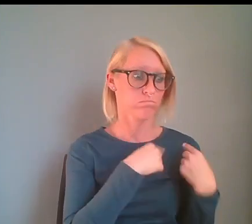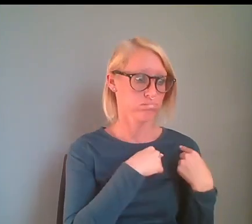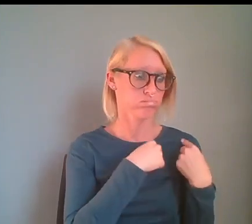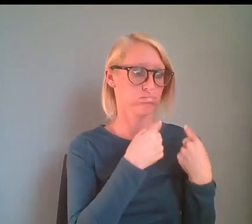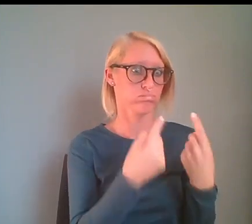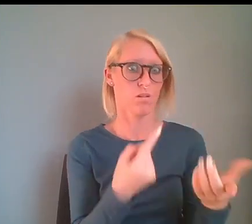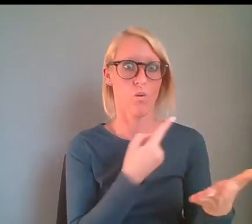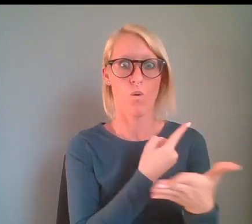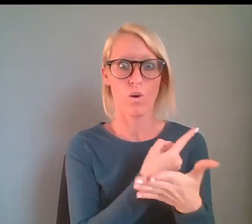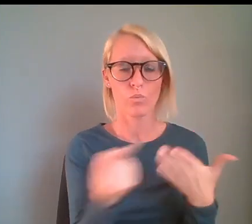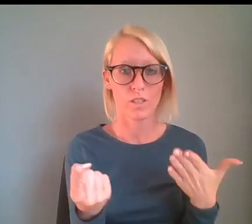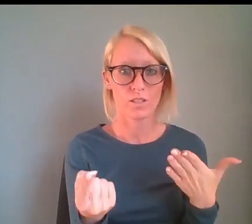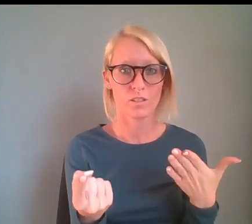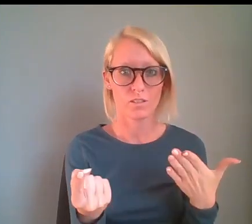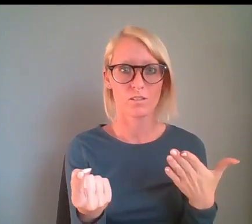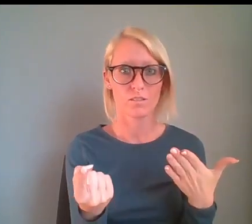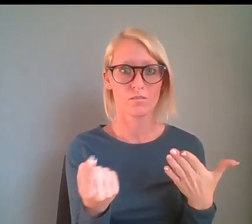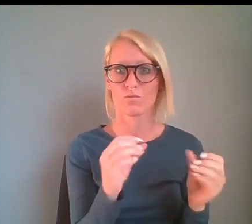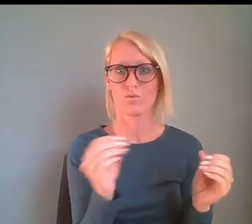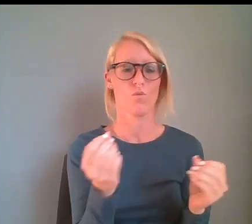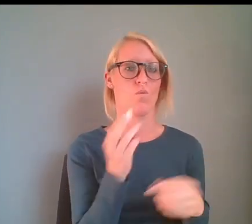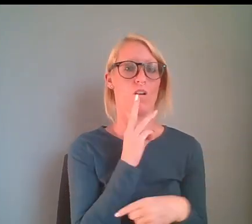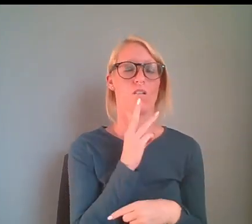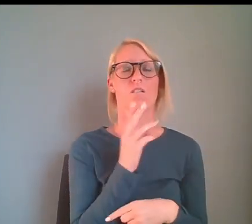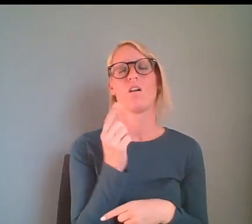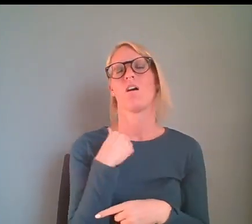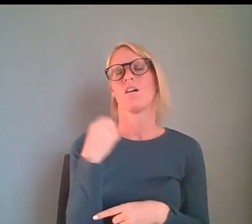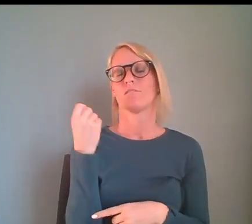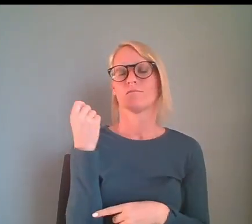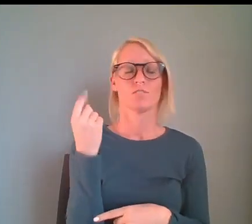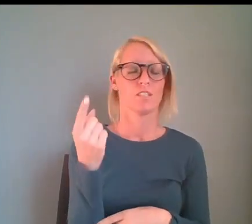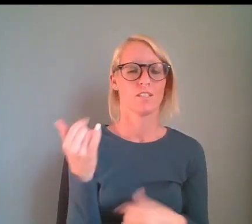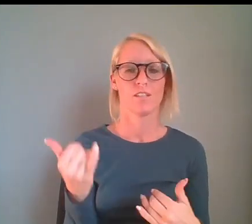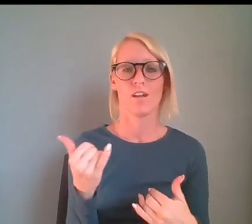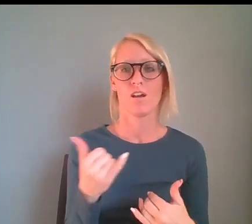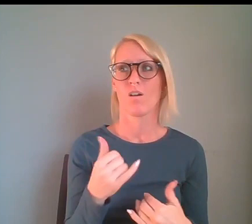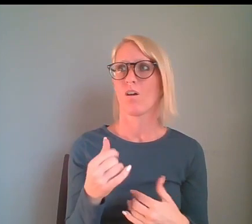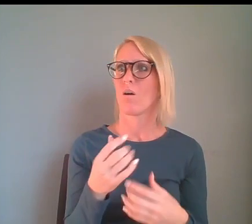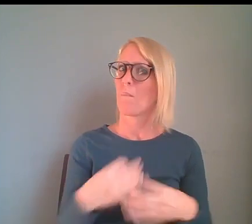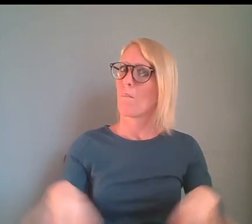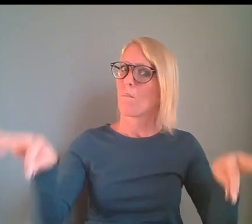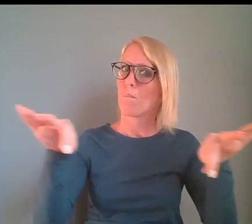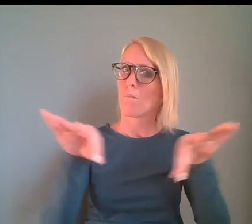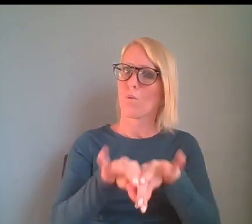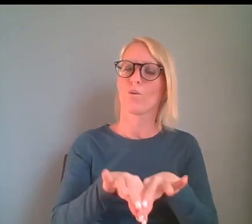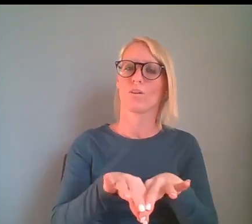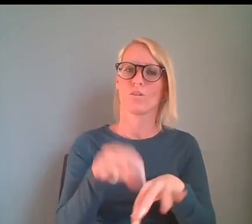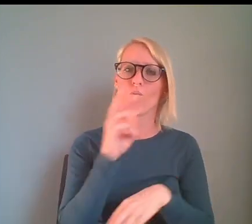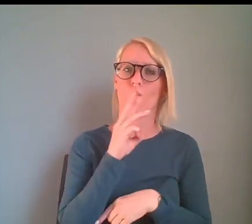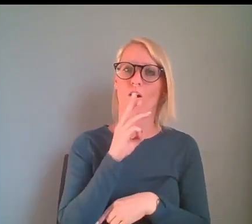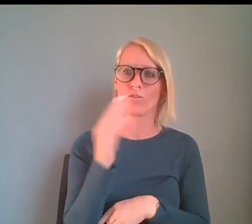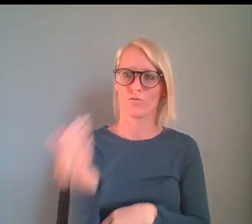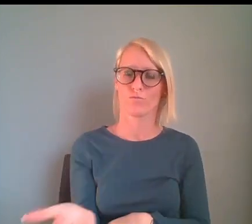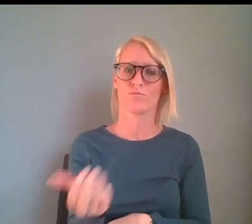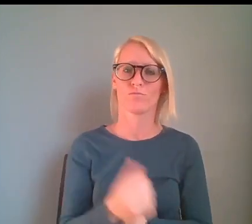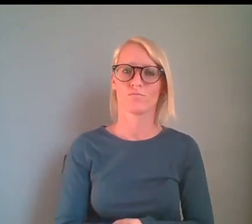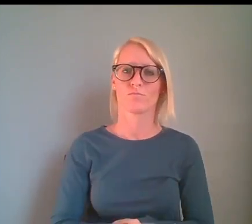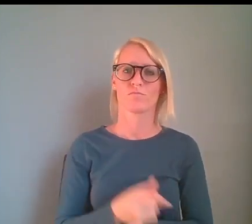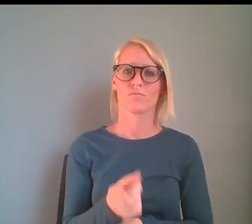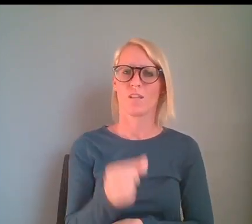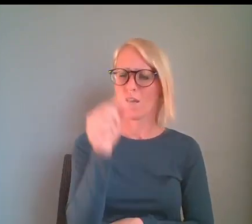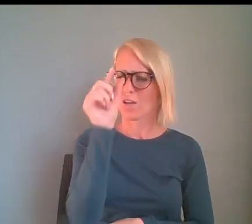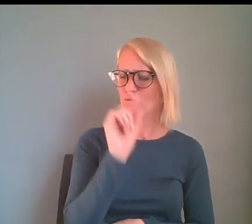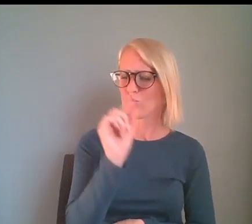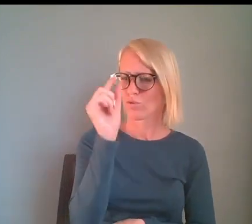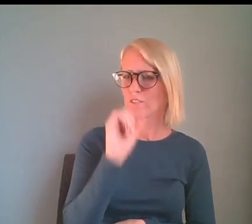how necessary water is. And so that painting has a bunch of words in the background in Greek about, how